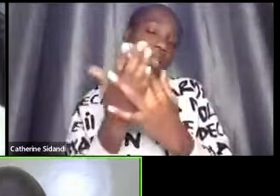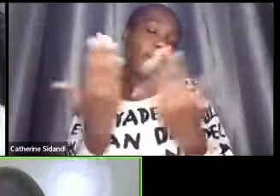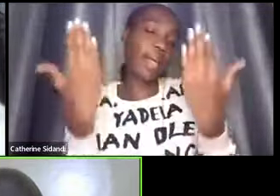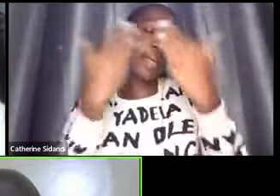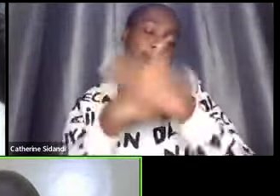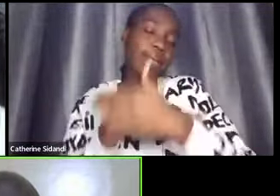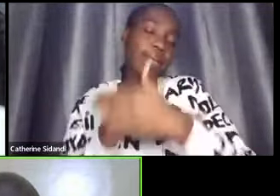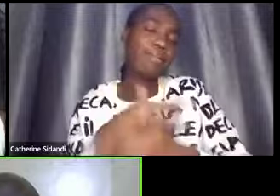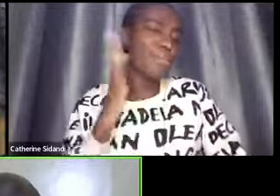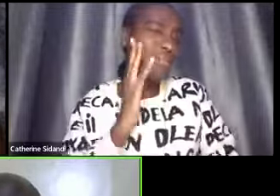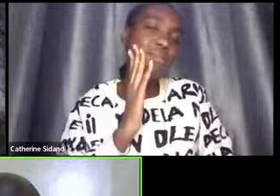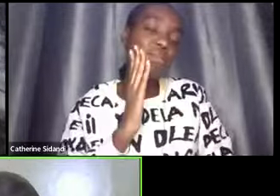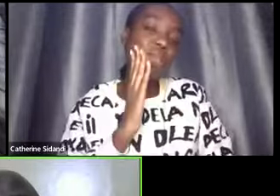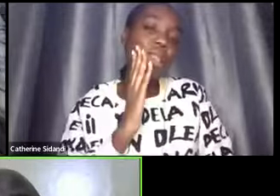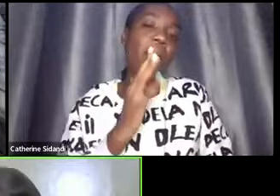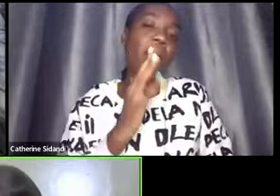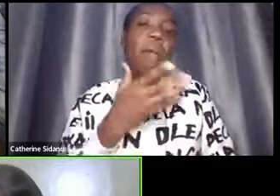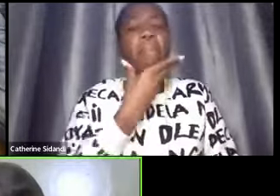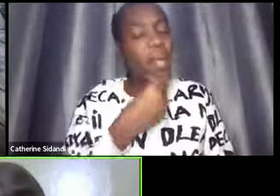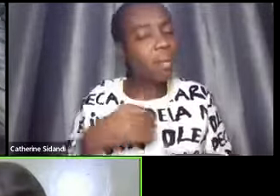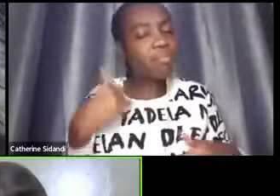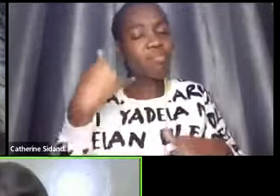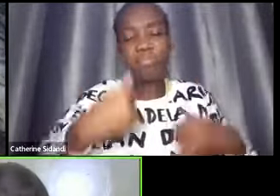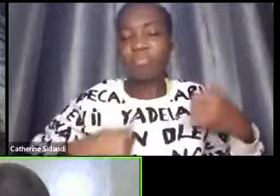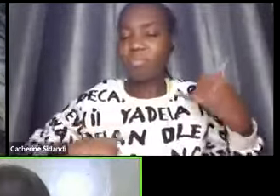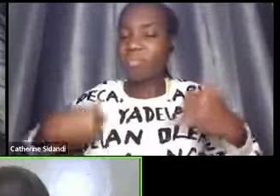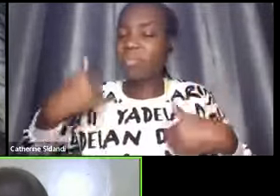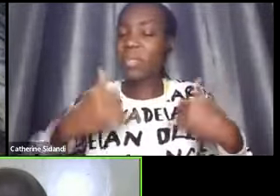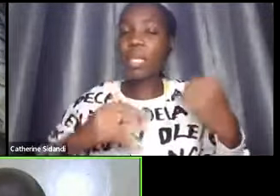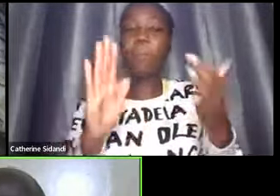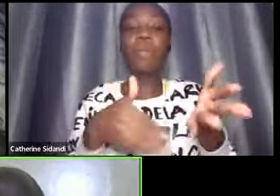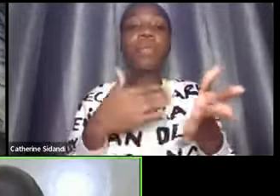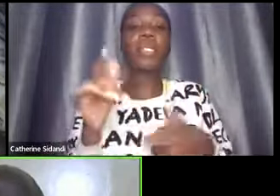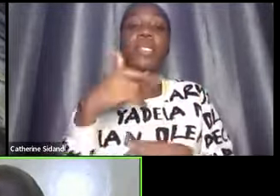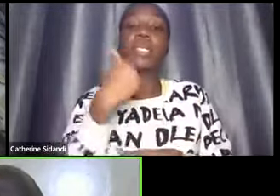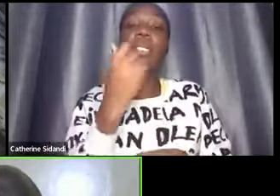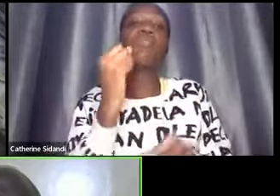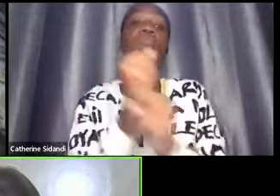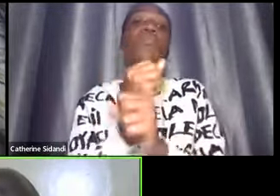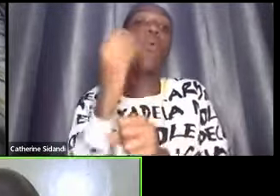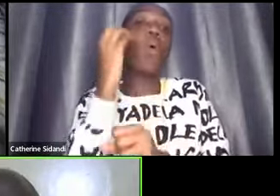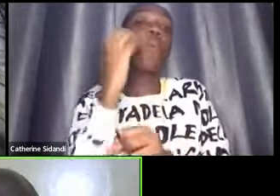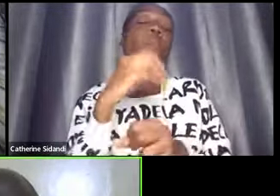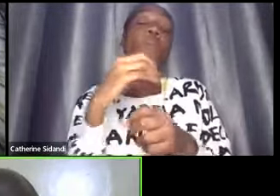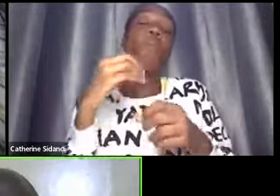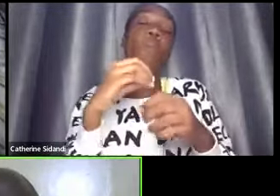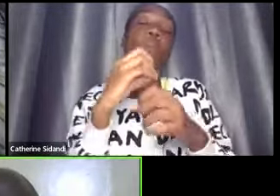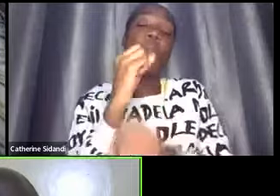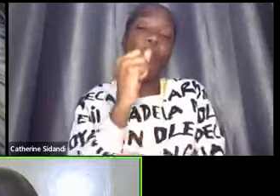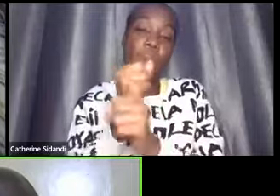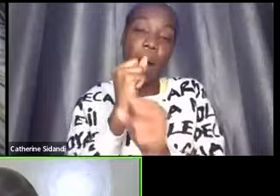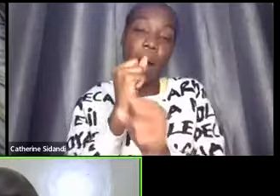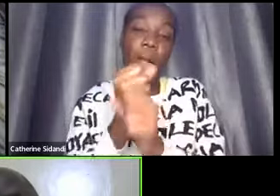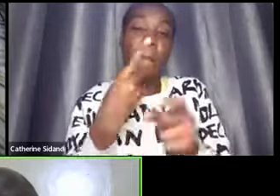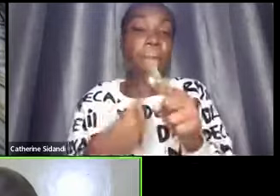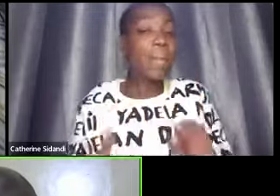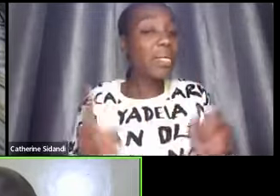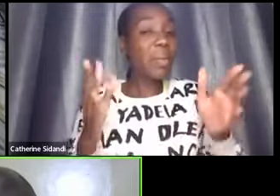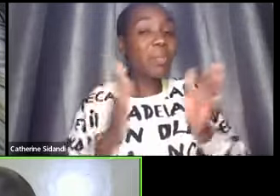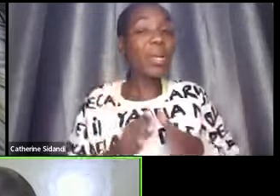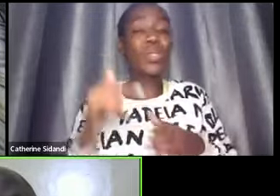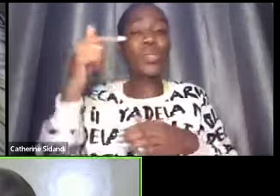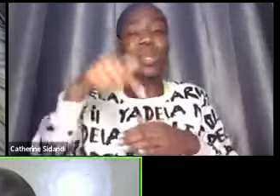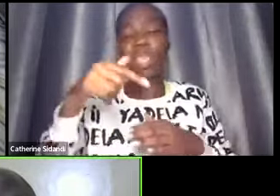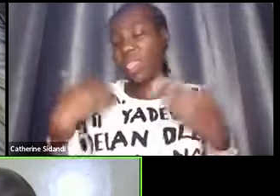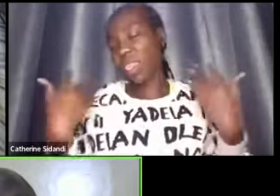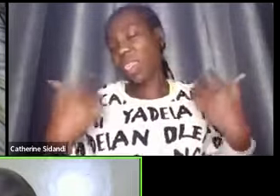The young man enjoyed music and they said he was doing his homework. But the lady downstairs was being driven crazy by the noise